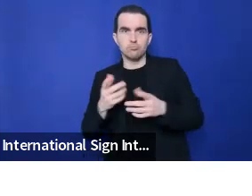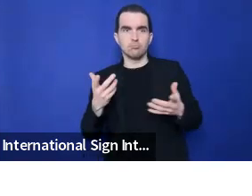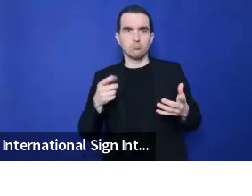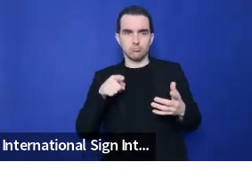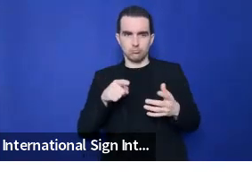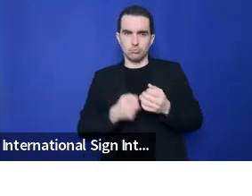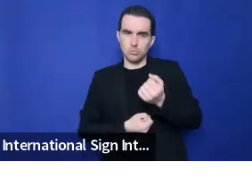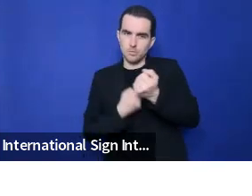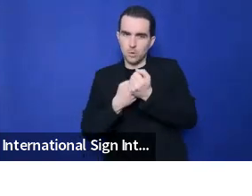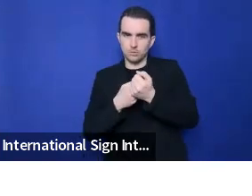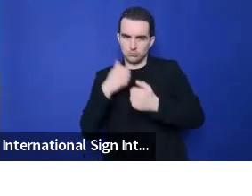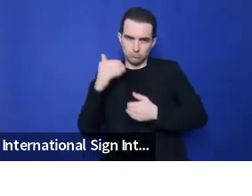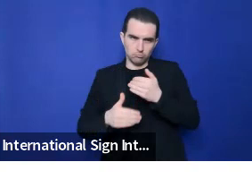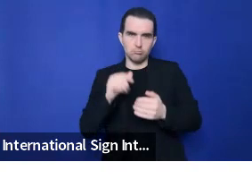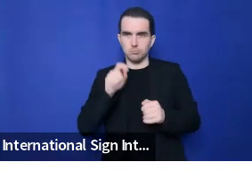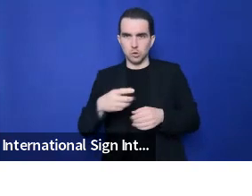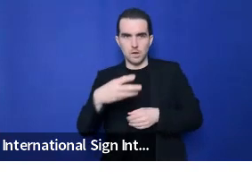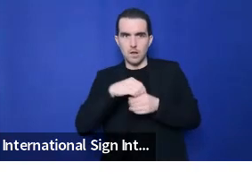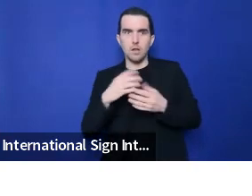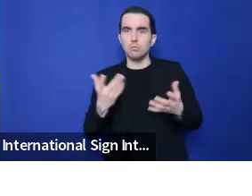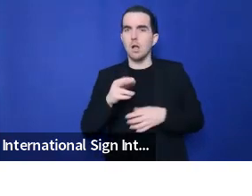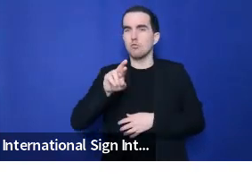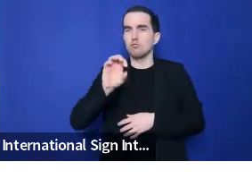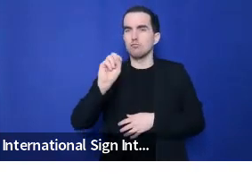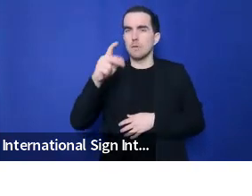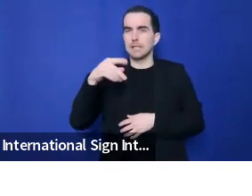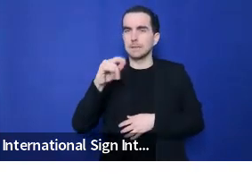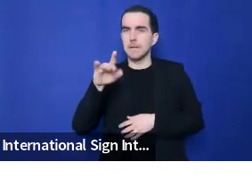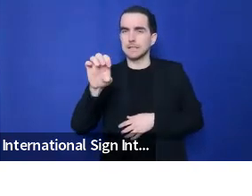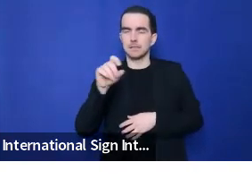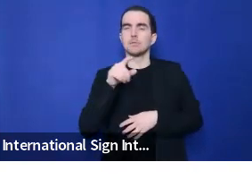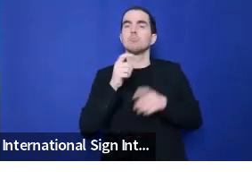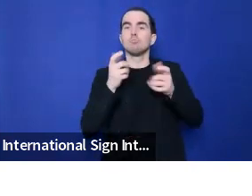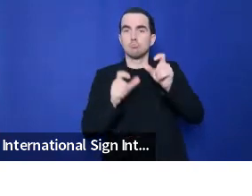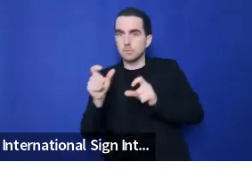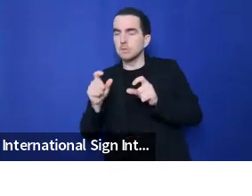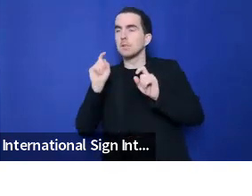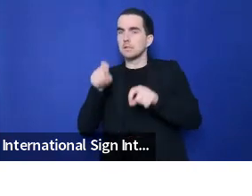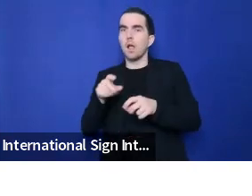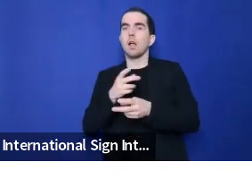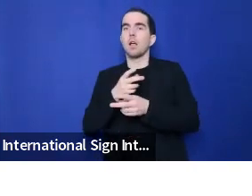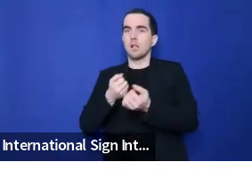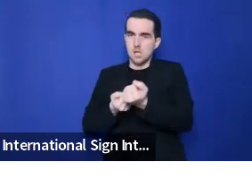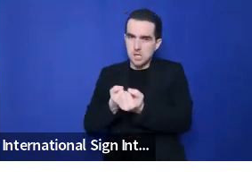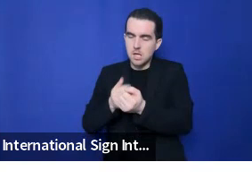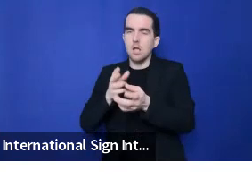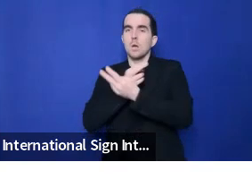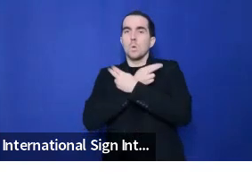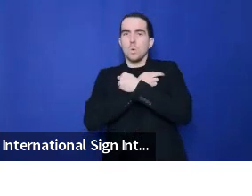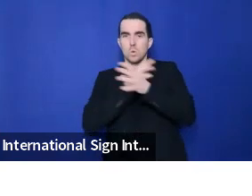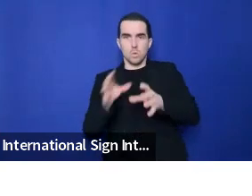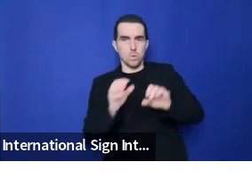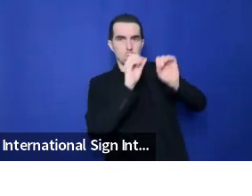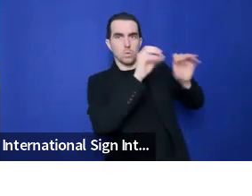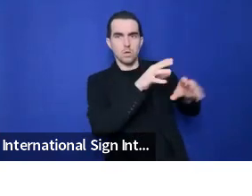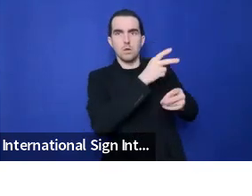as a pathway to formal employment once caregiving roles are over. It includes home modification and subsidized supplies that